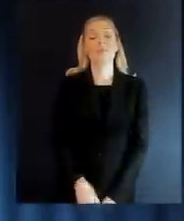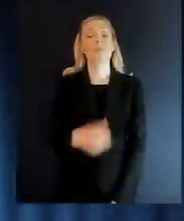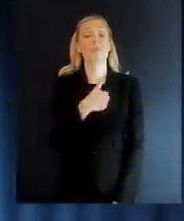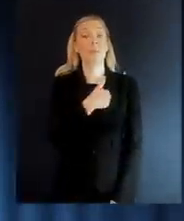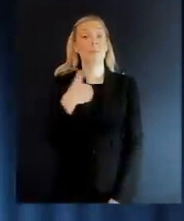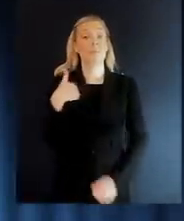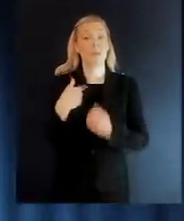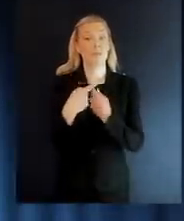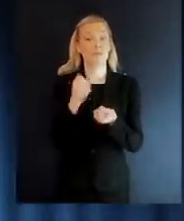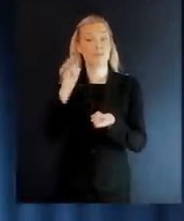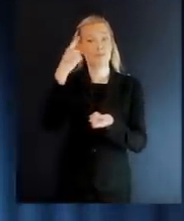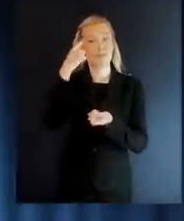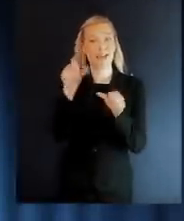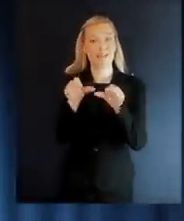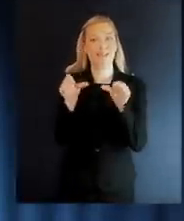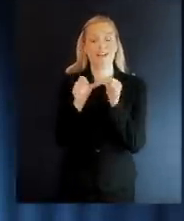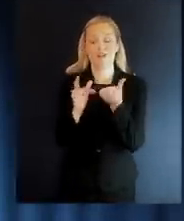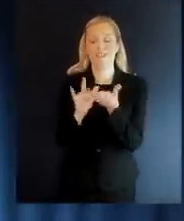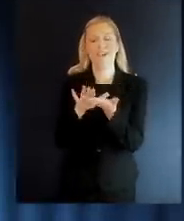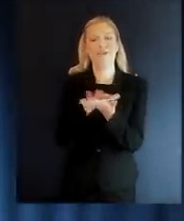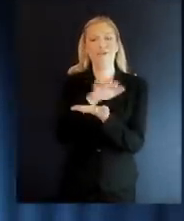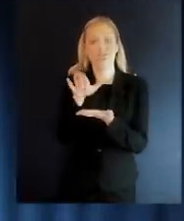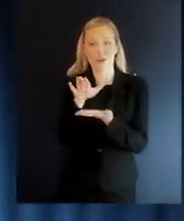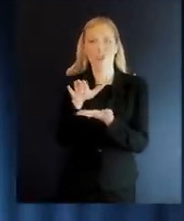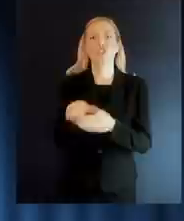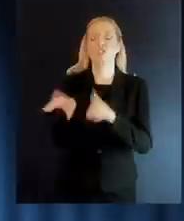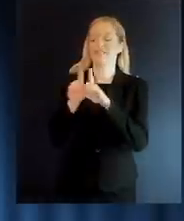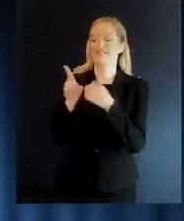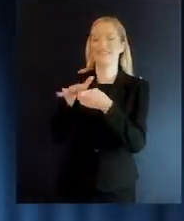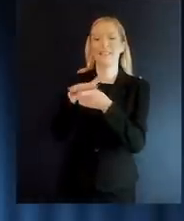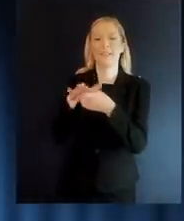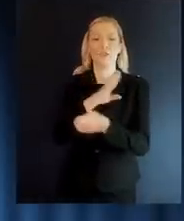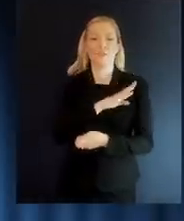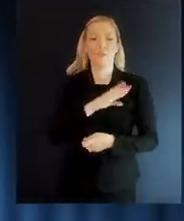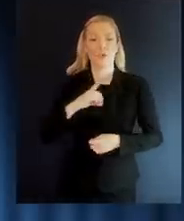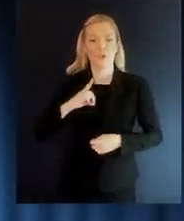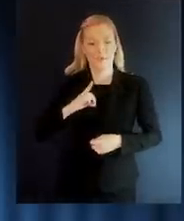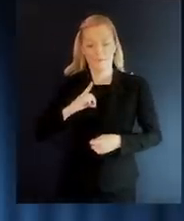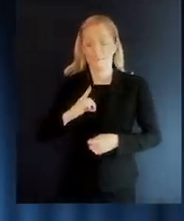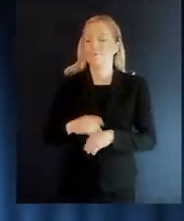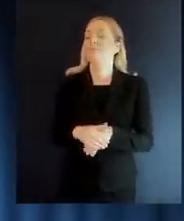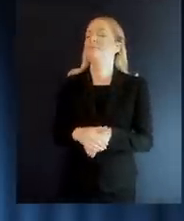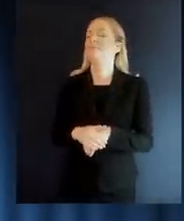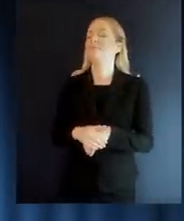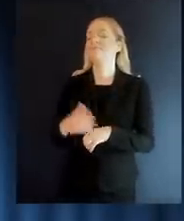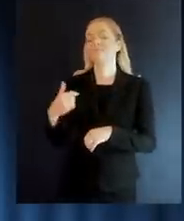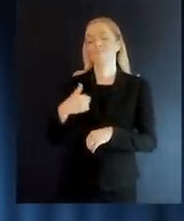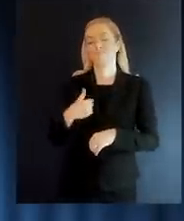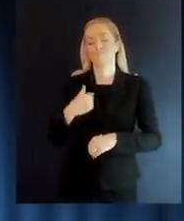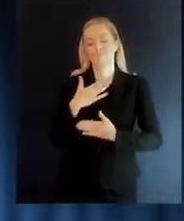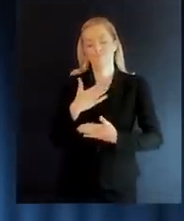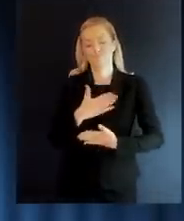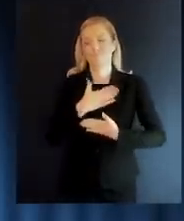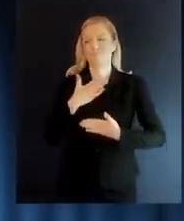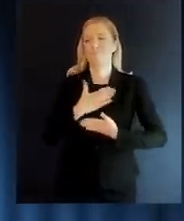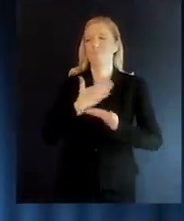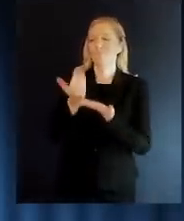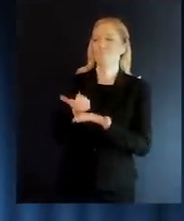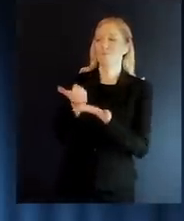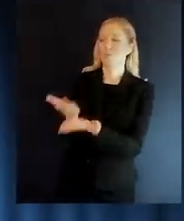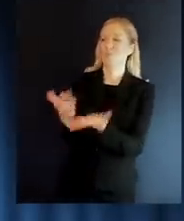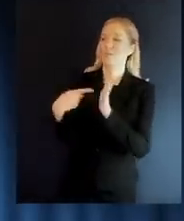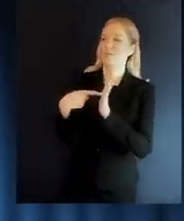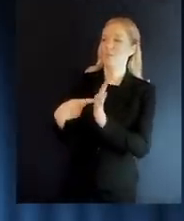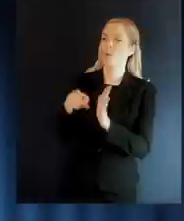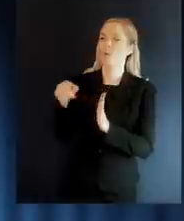Members of the Madison Area Technical College District Board of Trustees, it is my distinct pleasure to present to you the